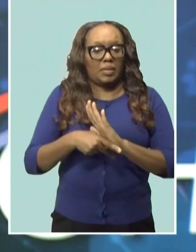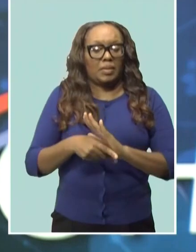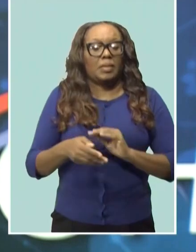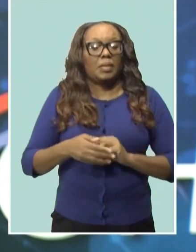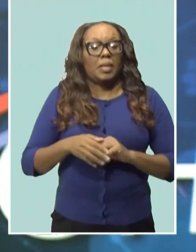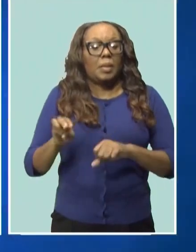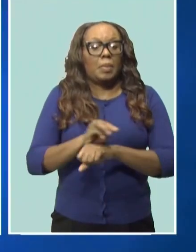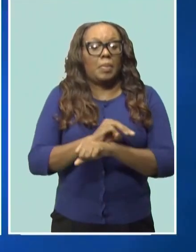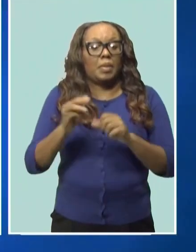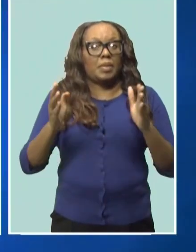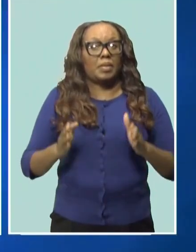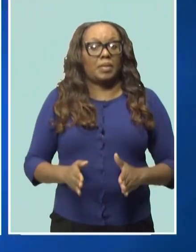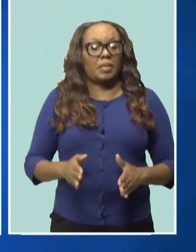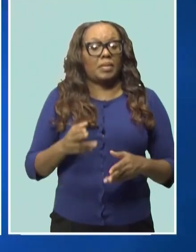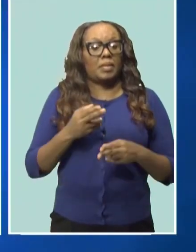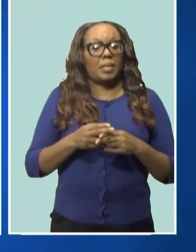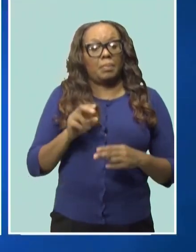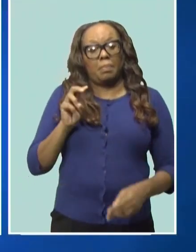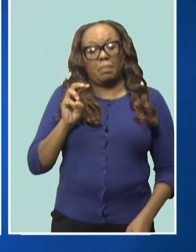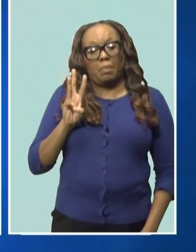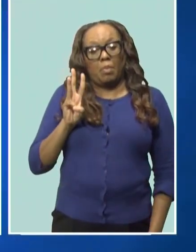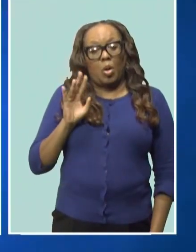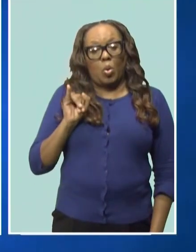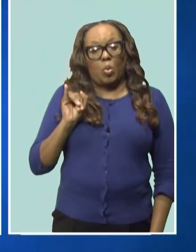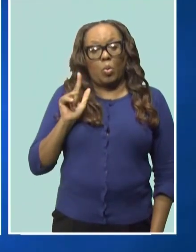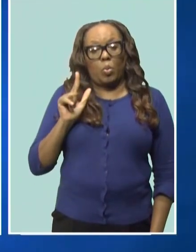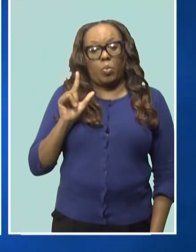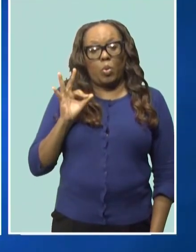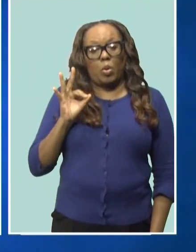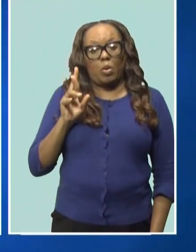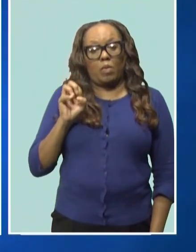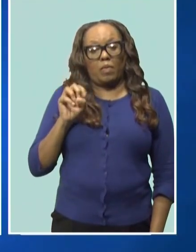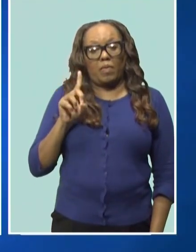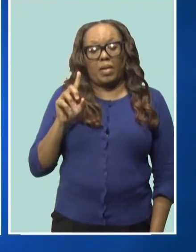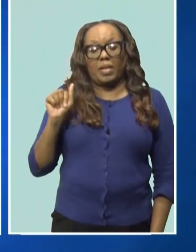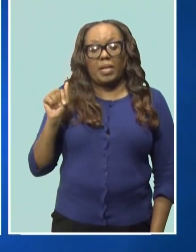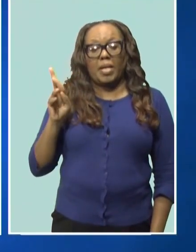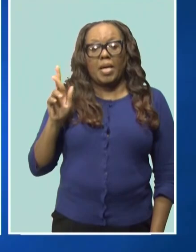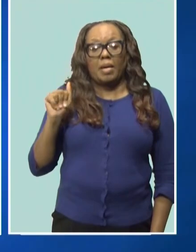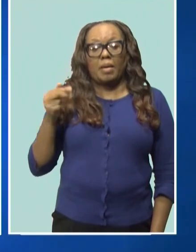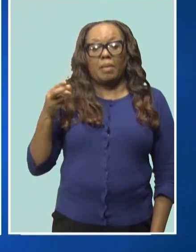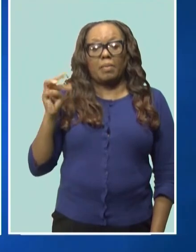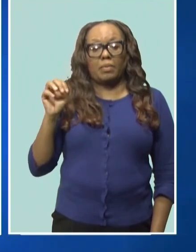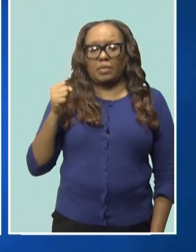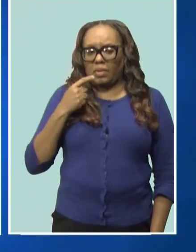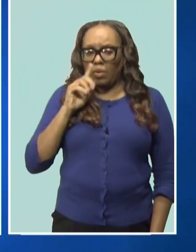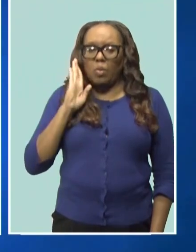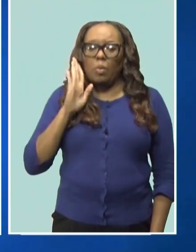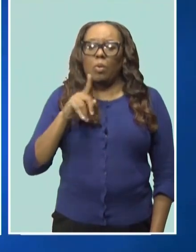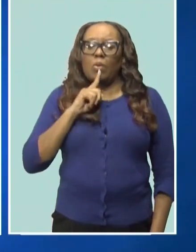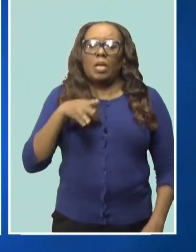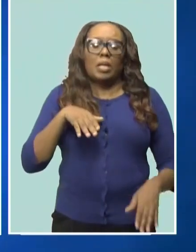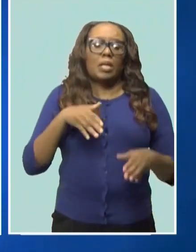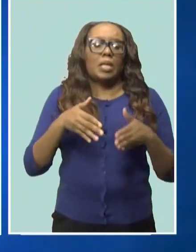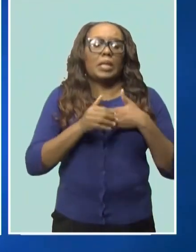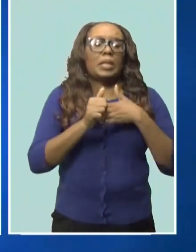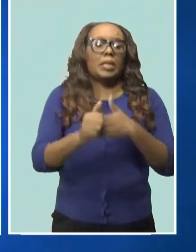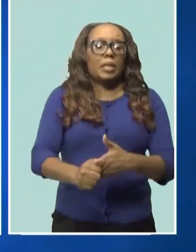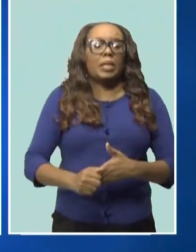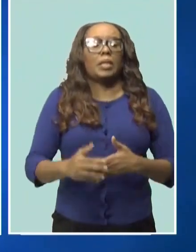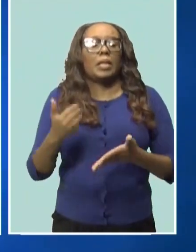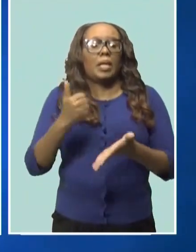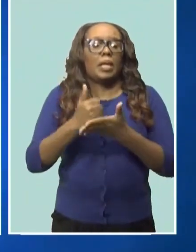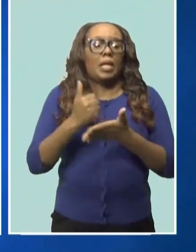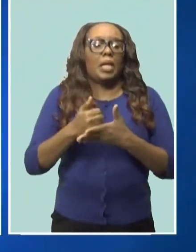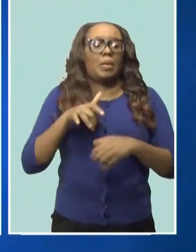Home Affairs and Information Wilfred Abrams, who says it provides strategic guidance for the implementation of early warning systems.